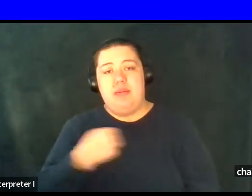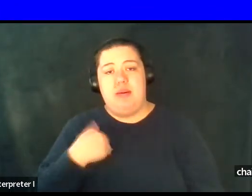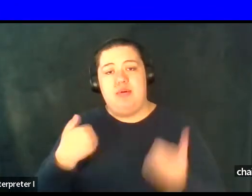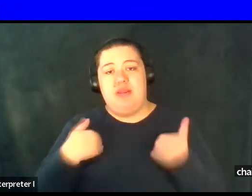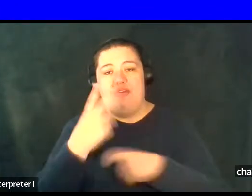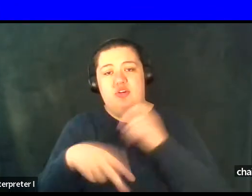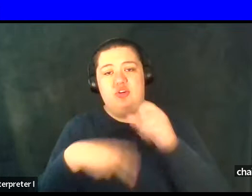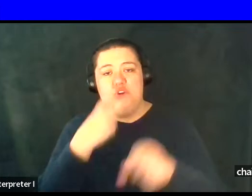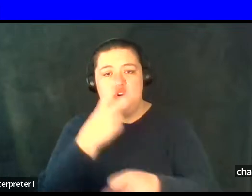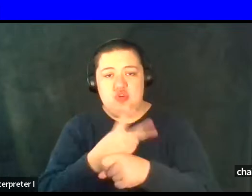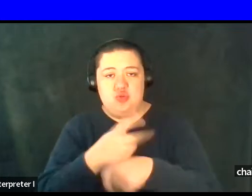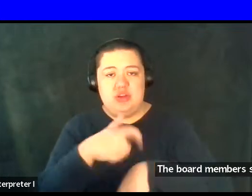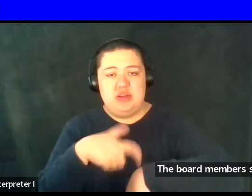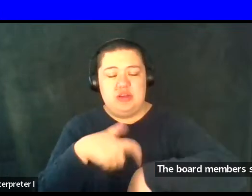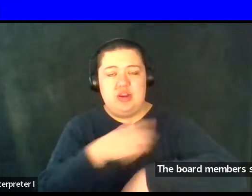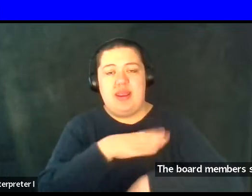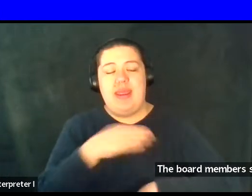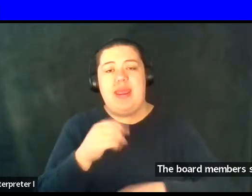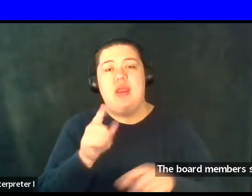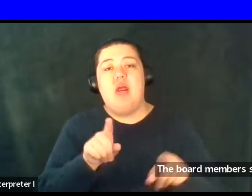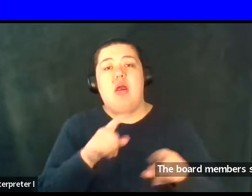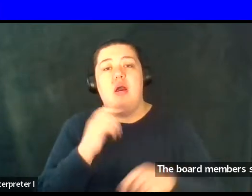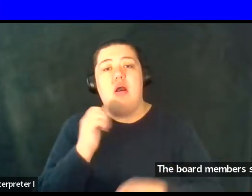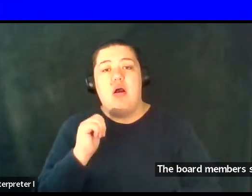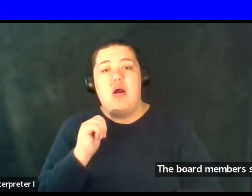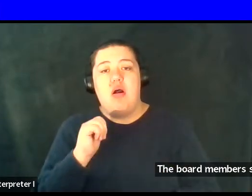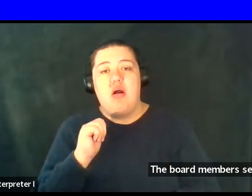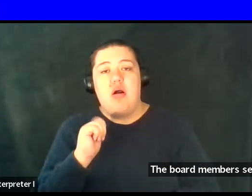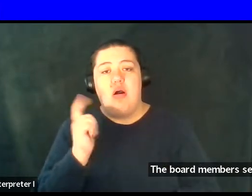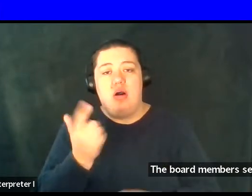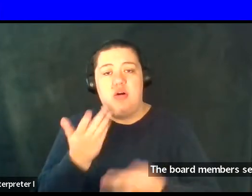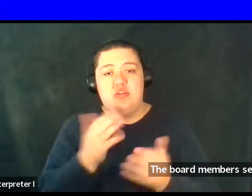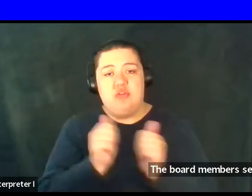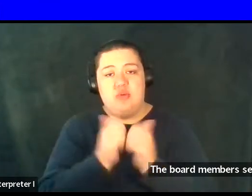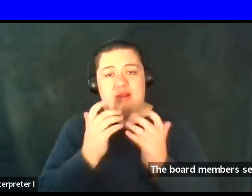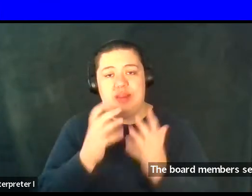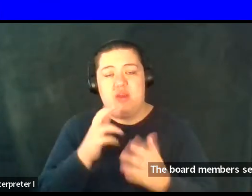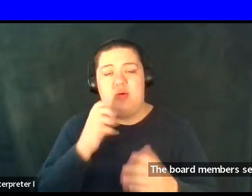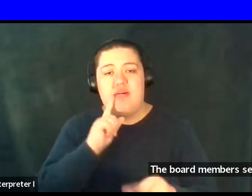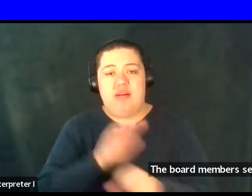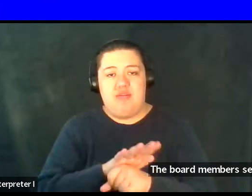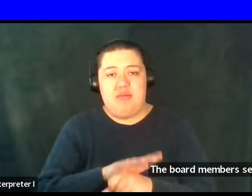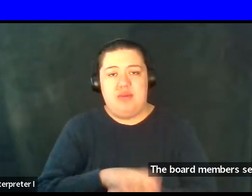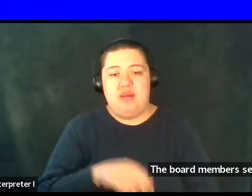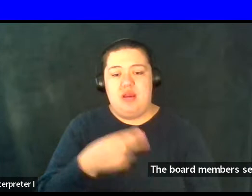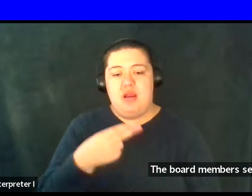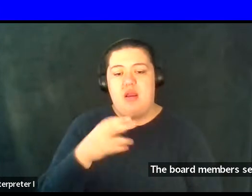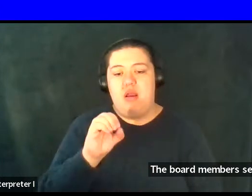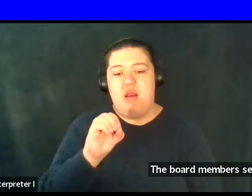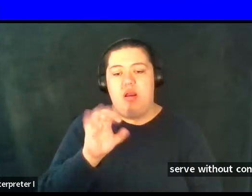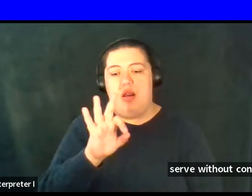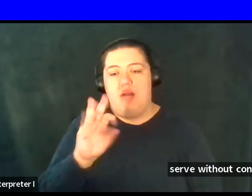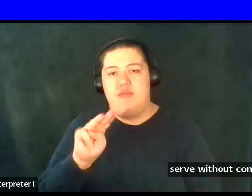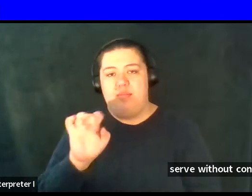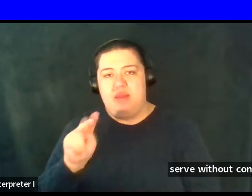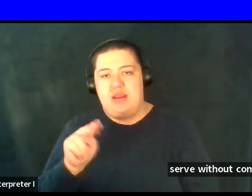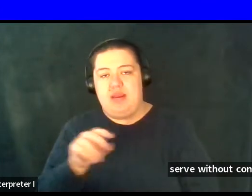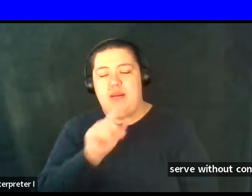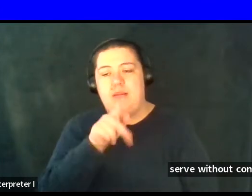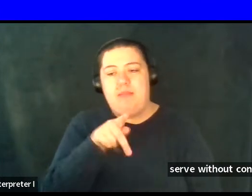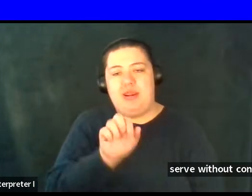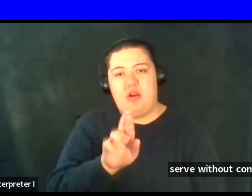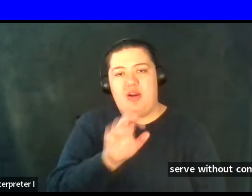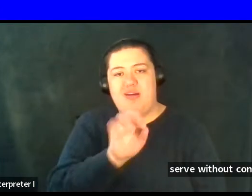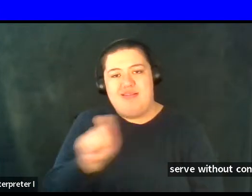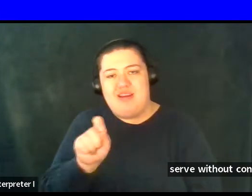terms, and they all serve without confirmation. Catherine Huffman, that's PR